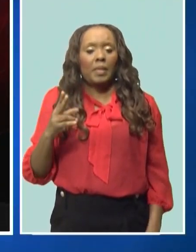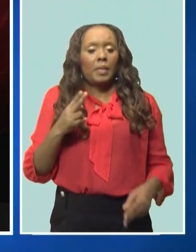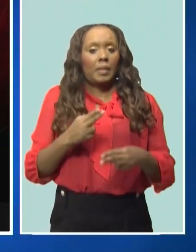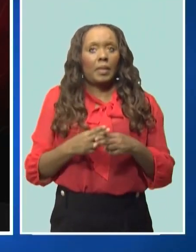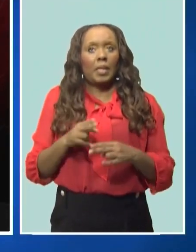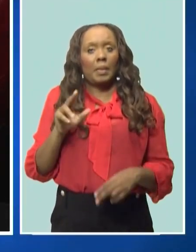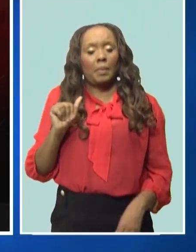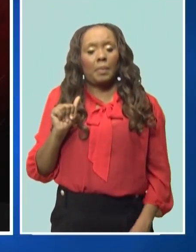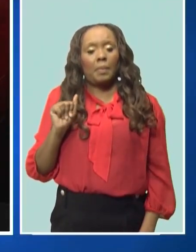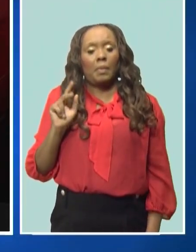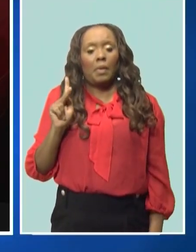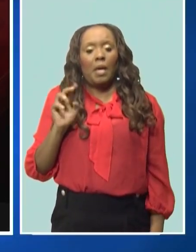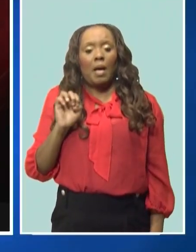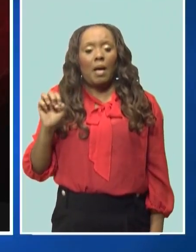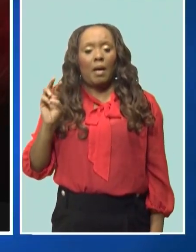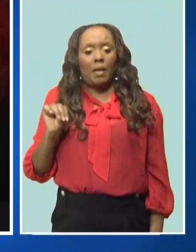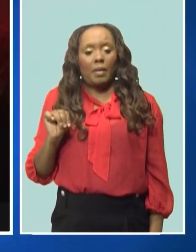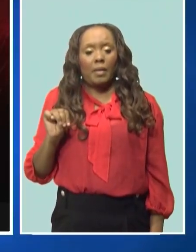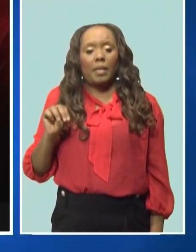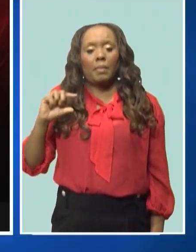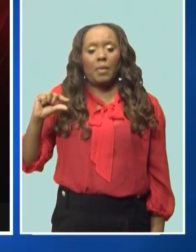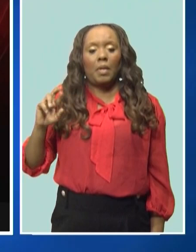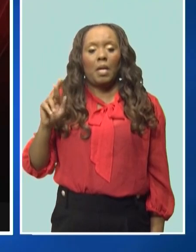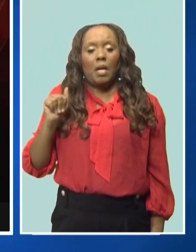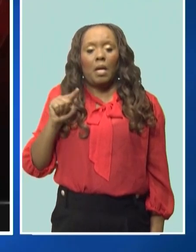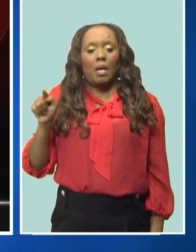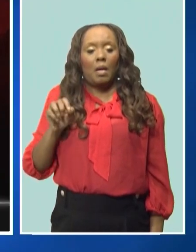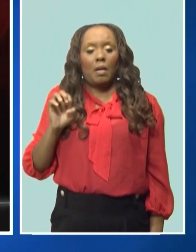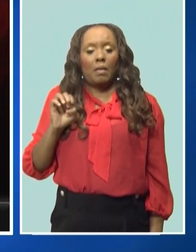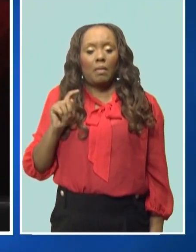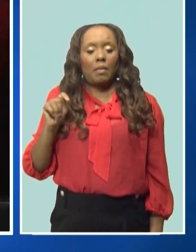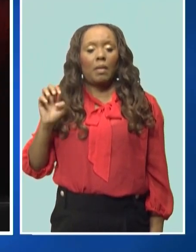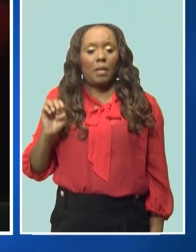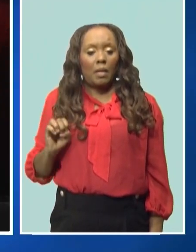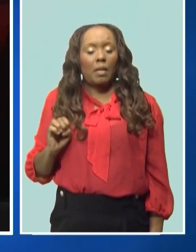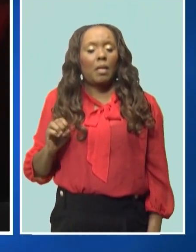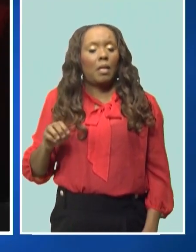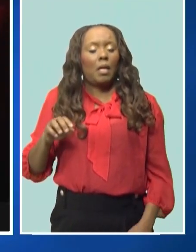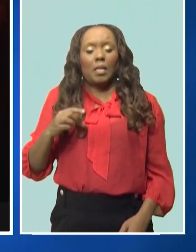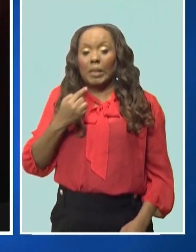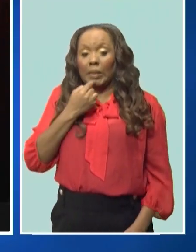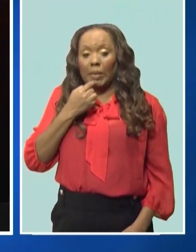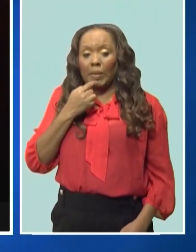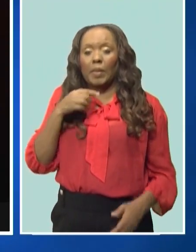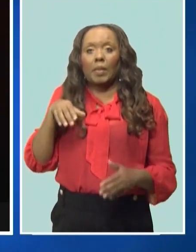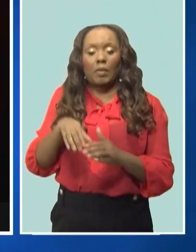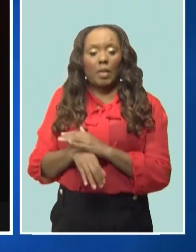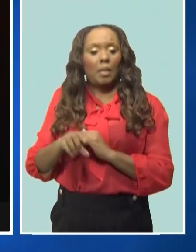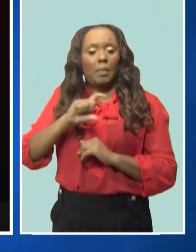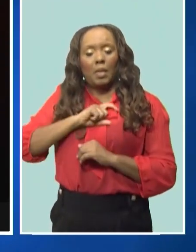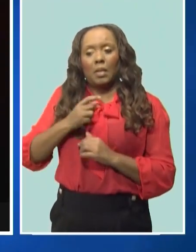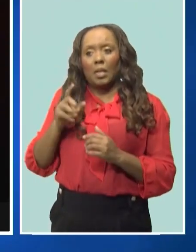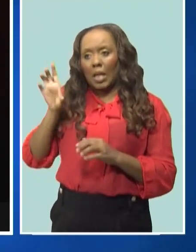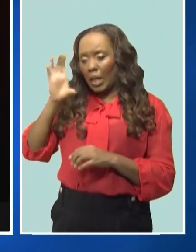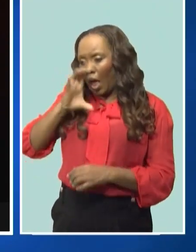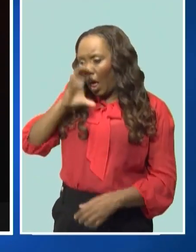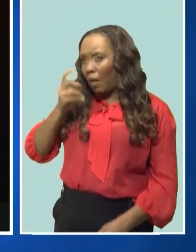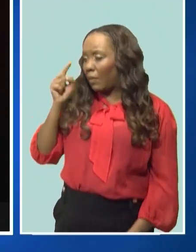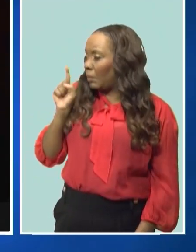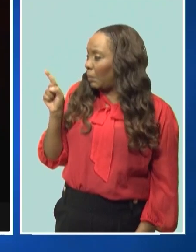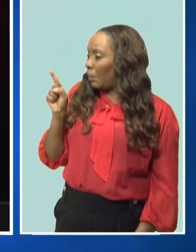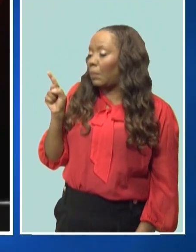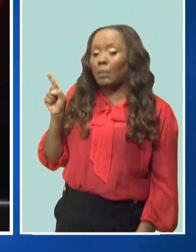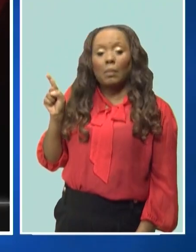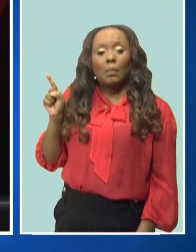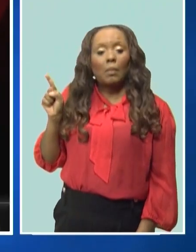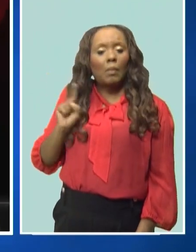Akeem Jamar Grisette, alias Smiley or Bubbles, is wanted for questioning in connection with serious criminal matters. His